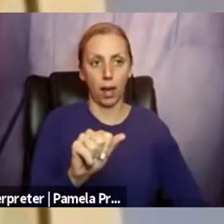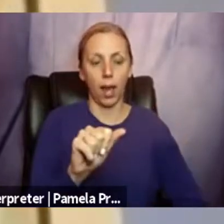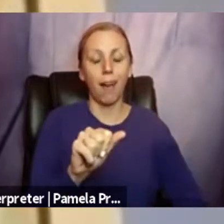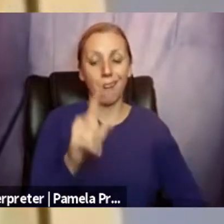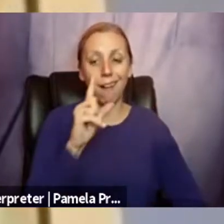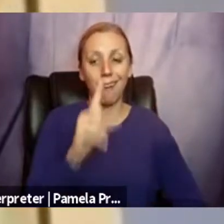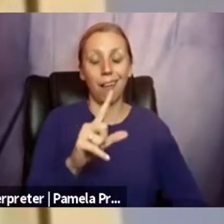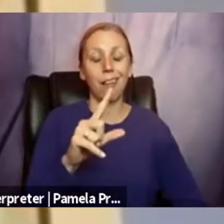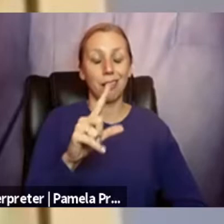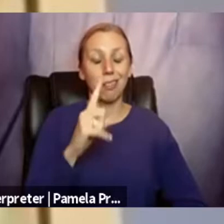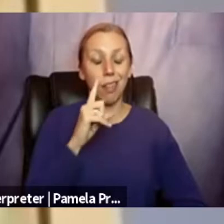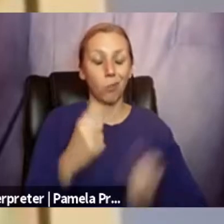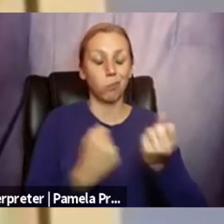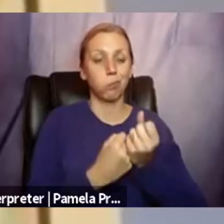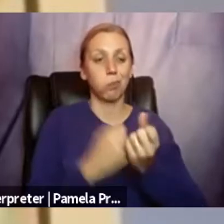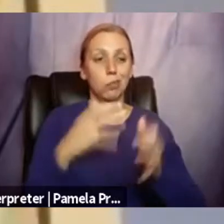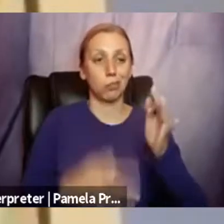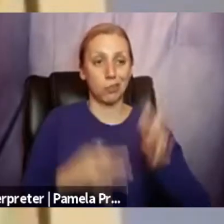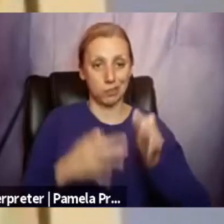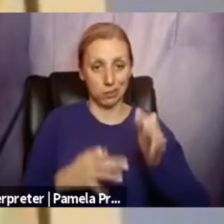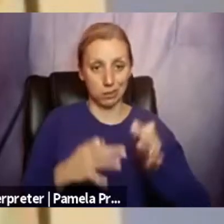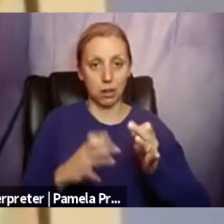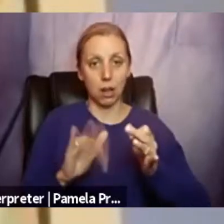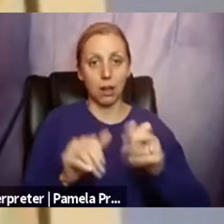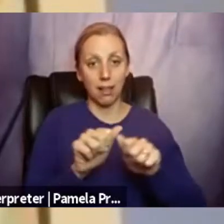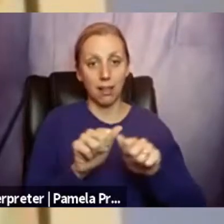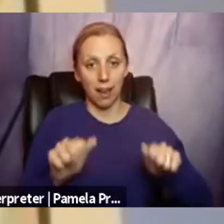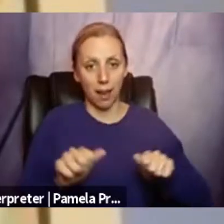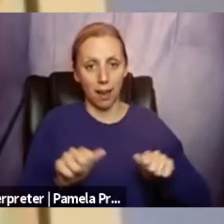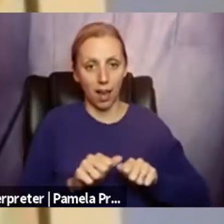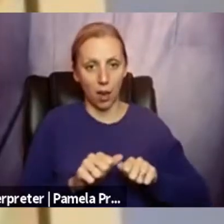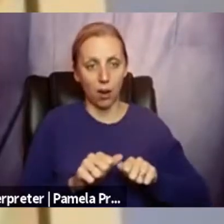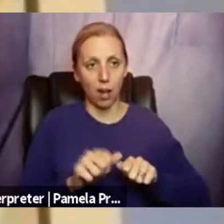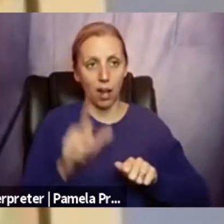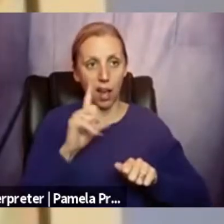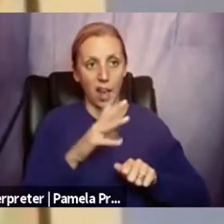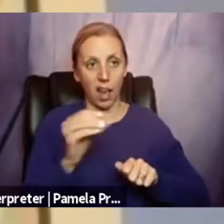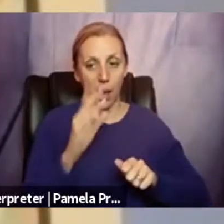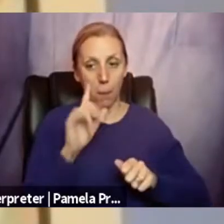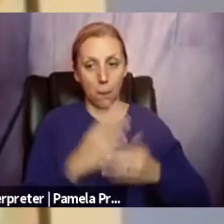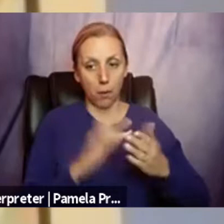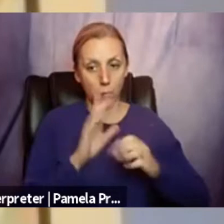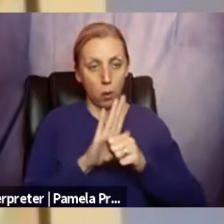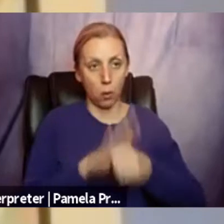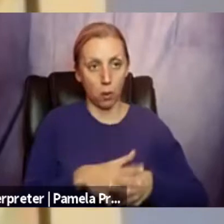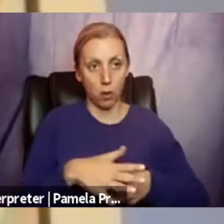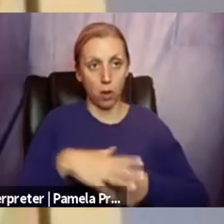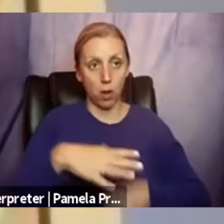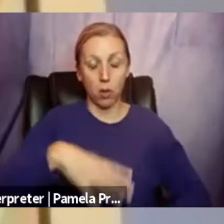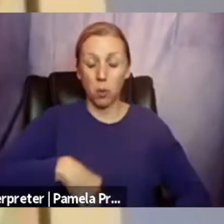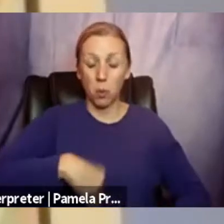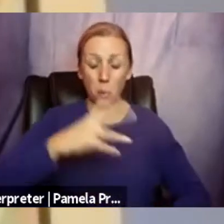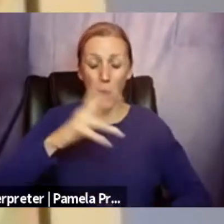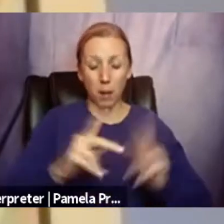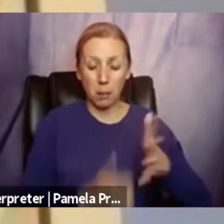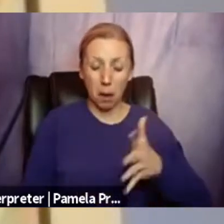These areas and tactics of oppression through which white supremacy and settler colonialism